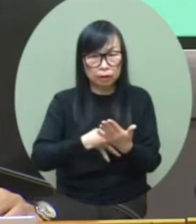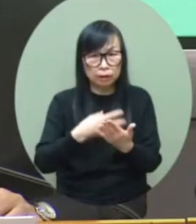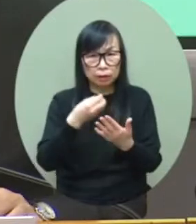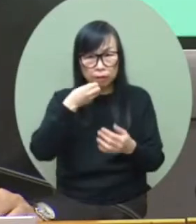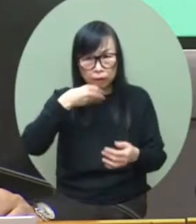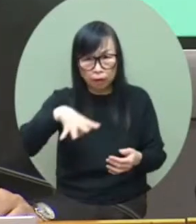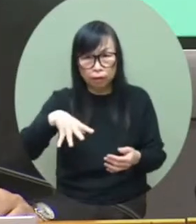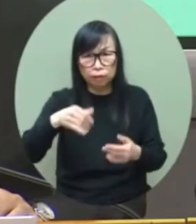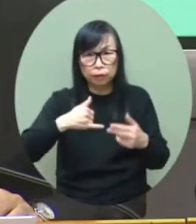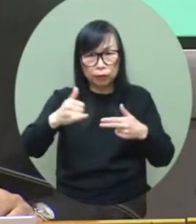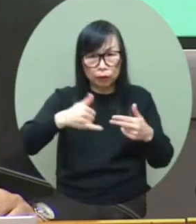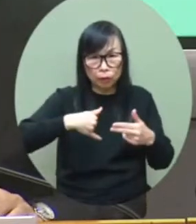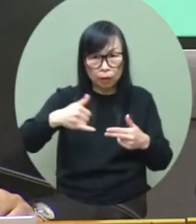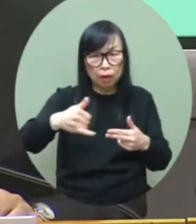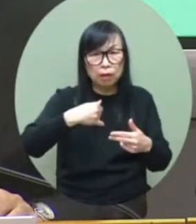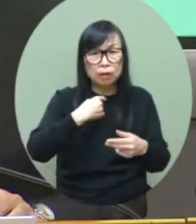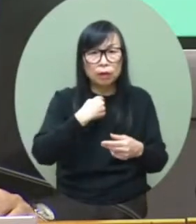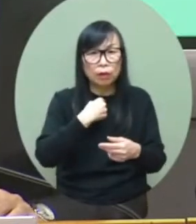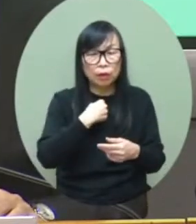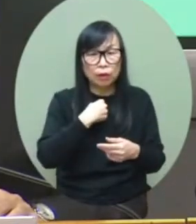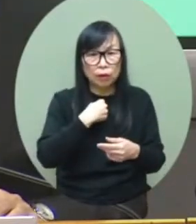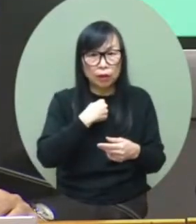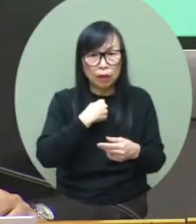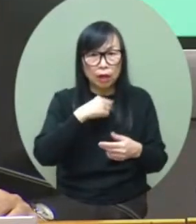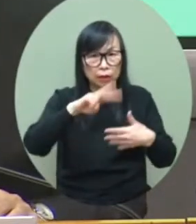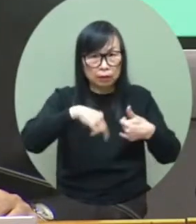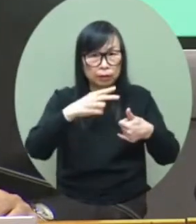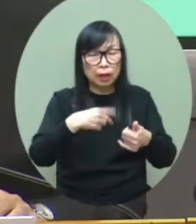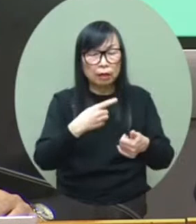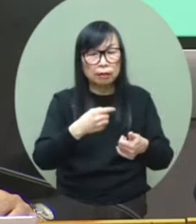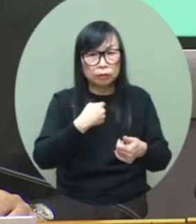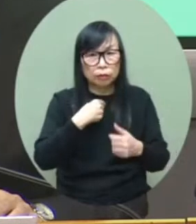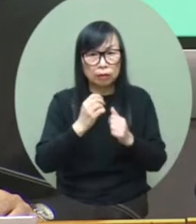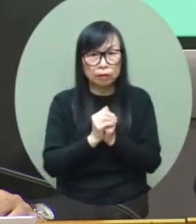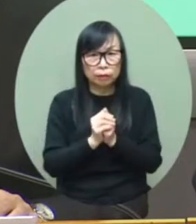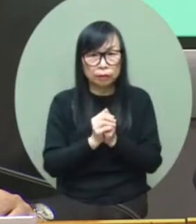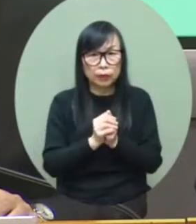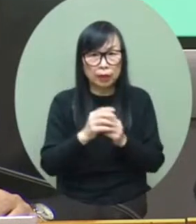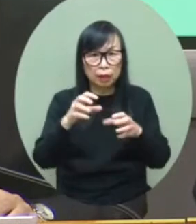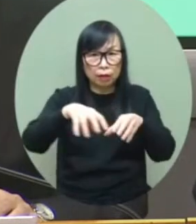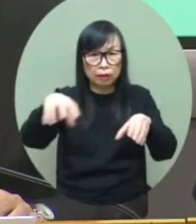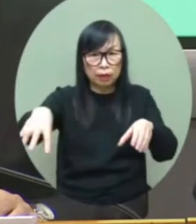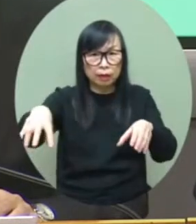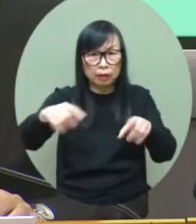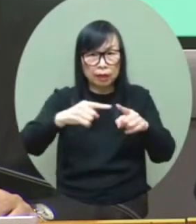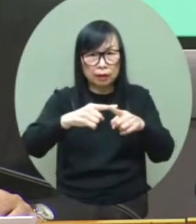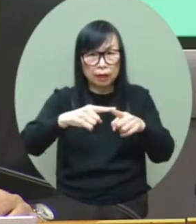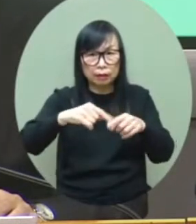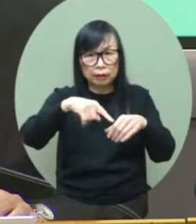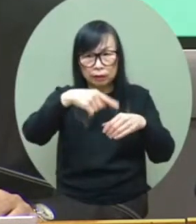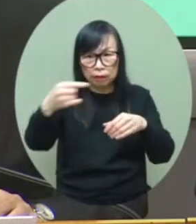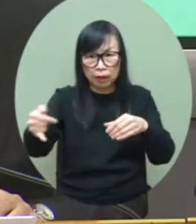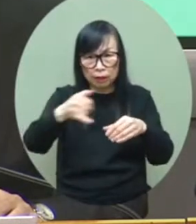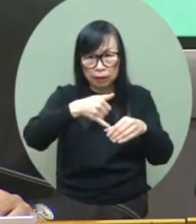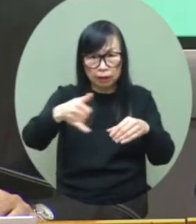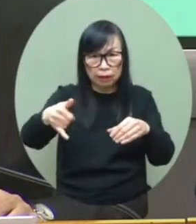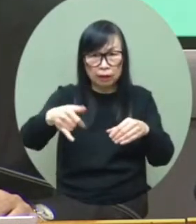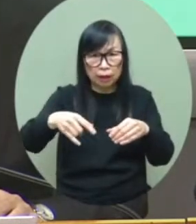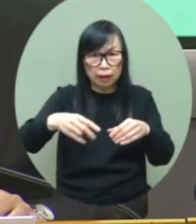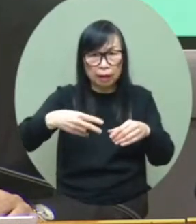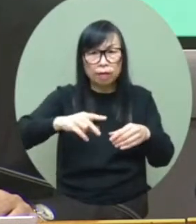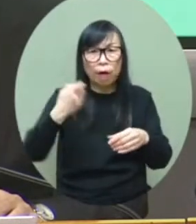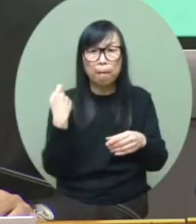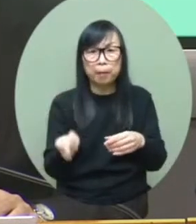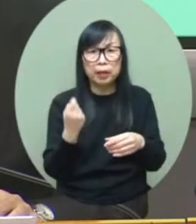of travel. Because the epidemic is now under control, we believe we are in the position to relax the testing requirement